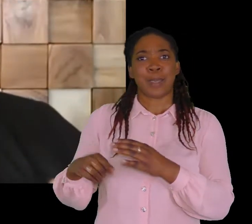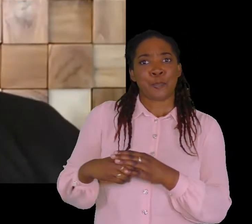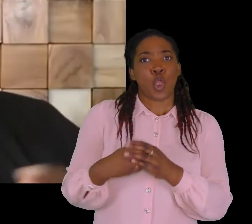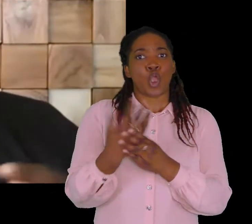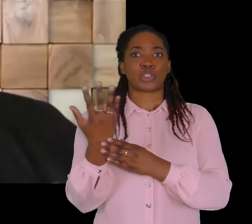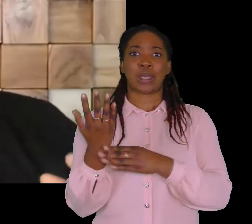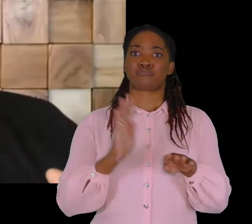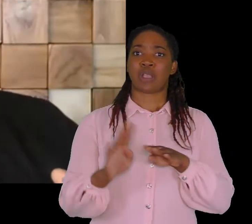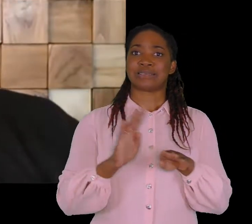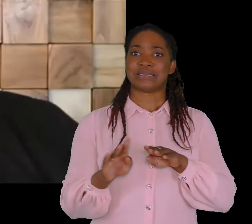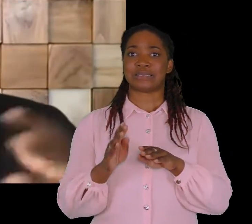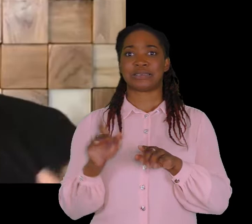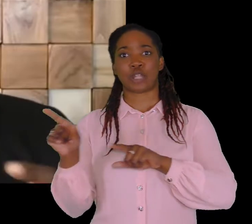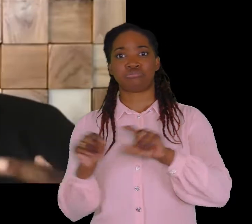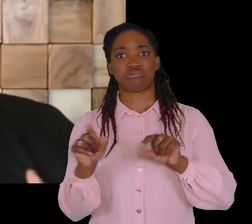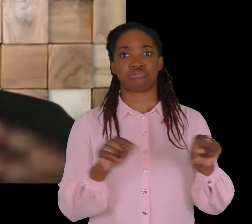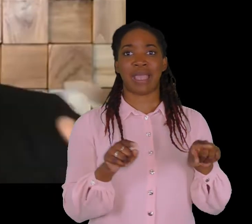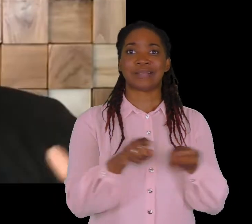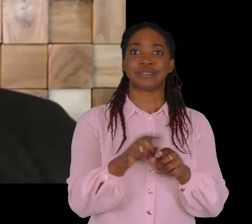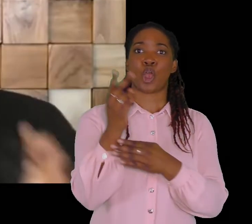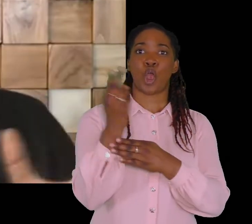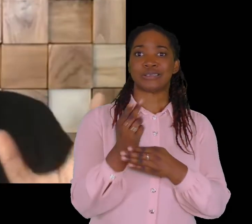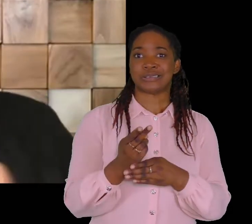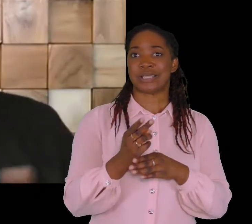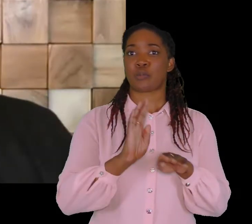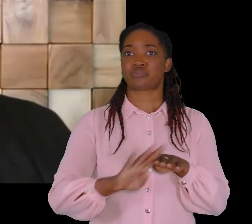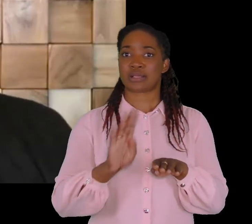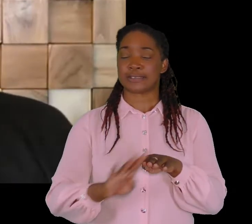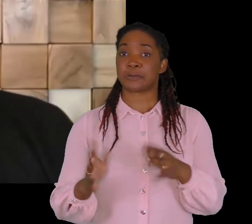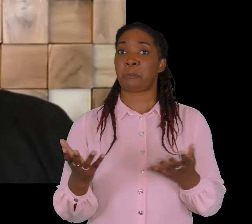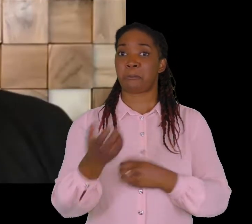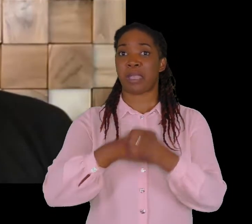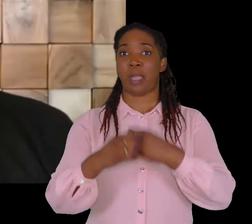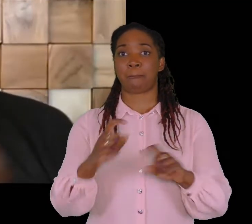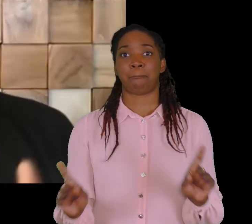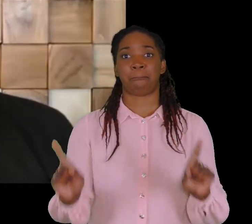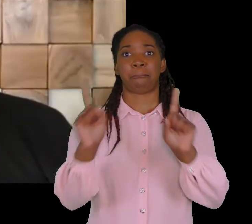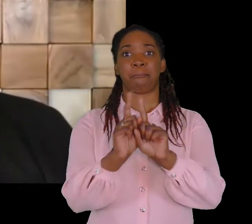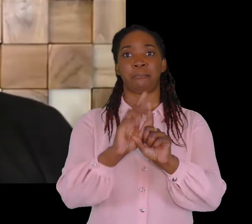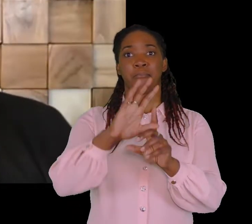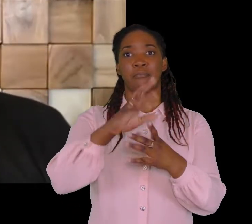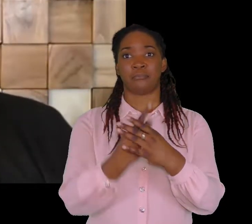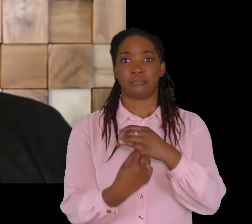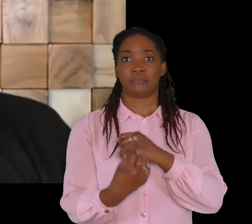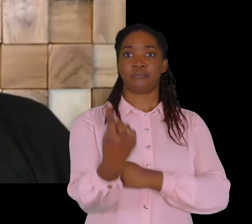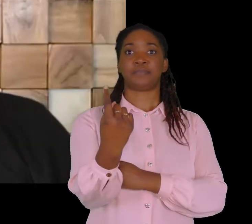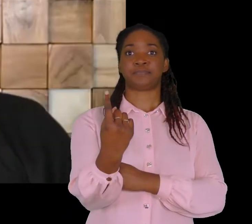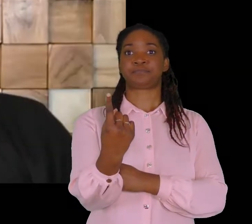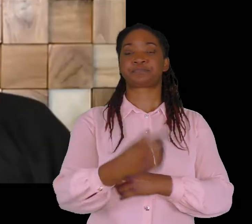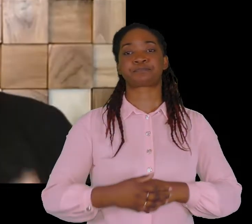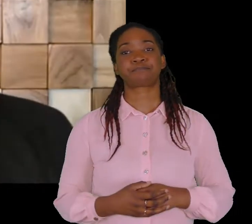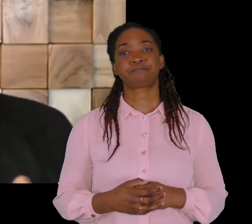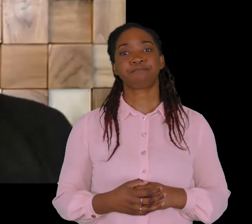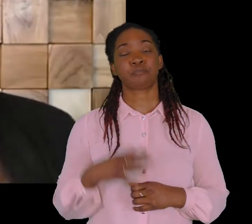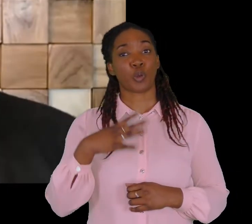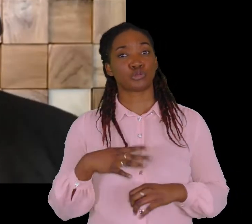artistic practice where it became one. It was about urgency. That's one thing that came out. The other thing I wanted to start with really is to go